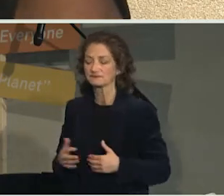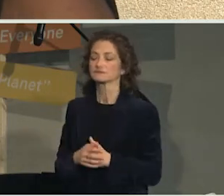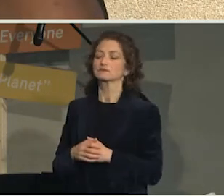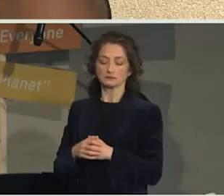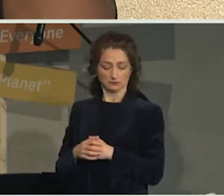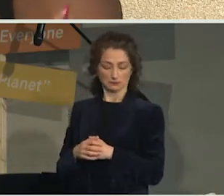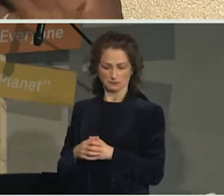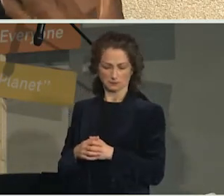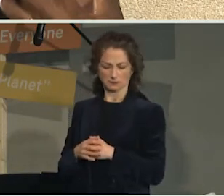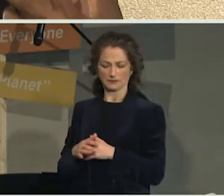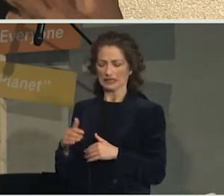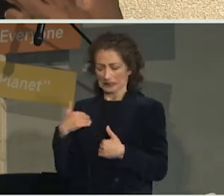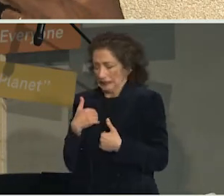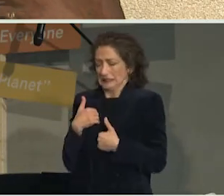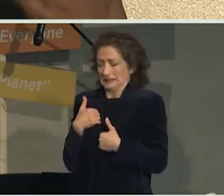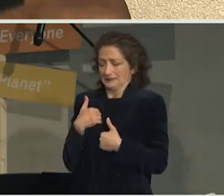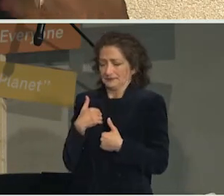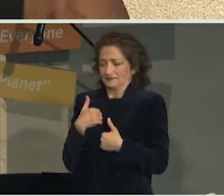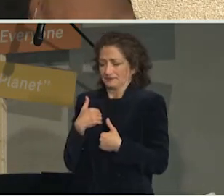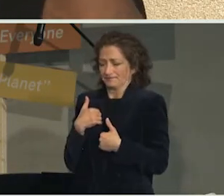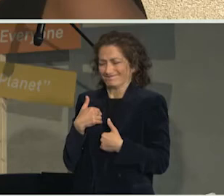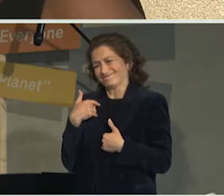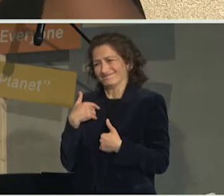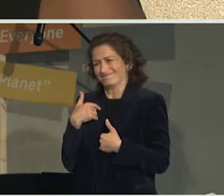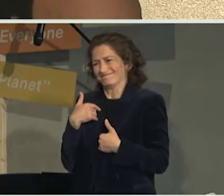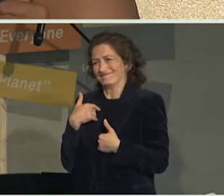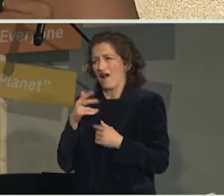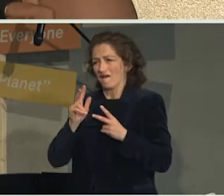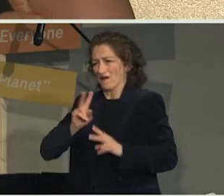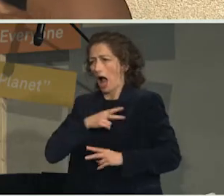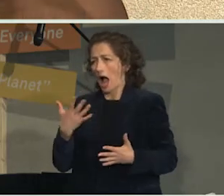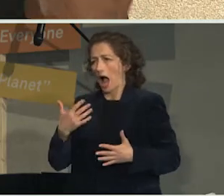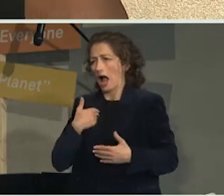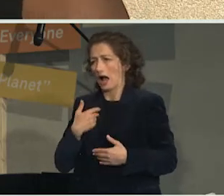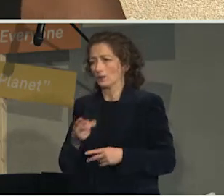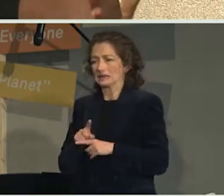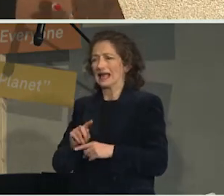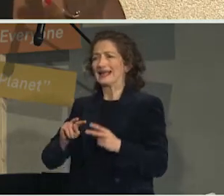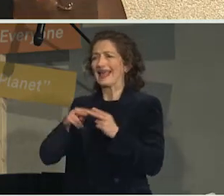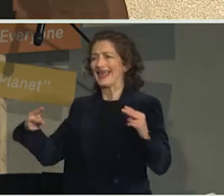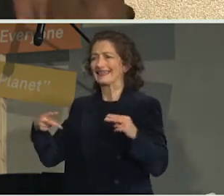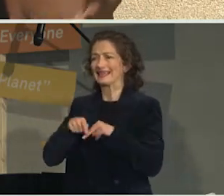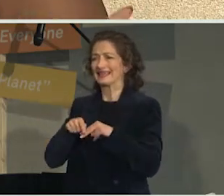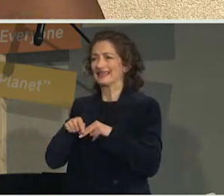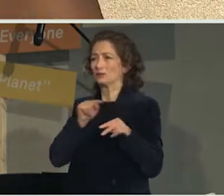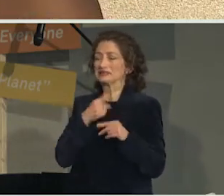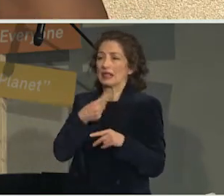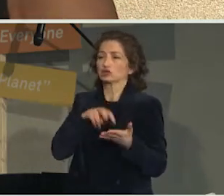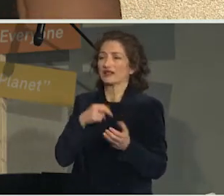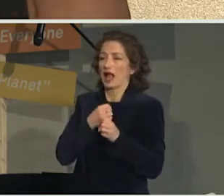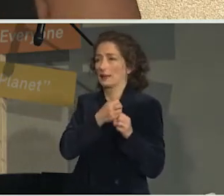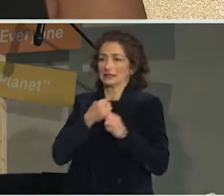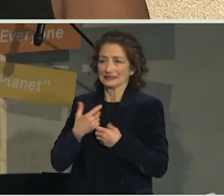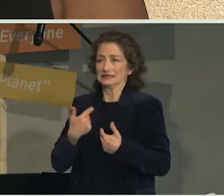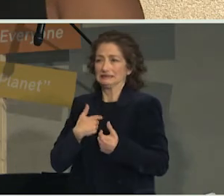the hope was that somehow the genes would take over, and I would be able to do maybe one of those